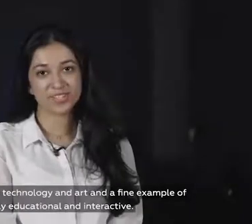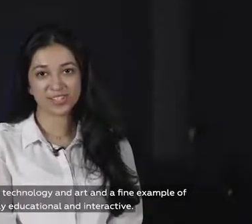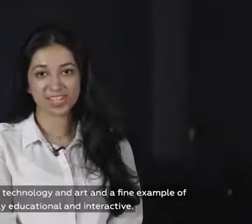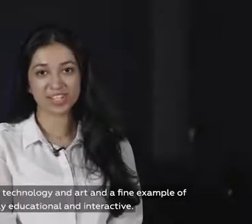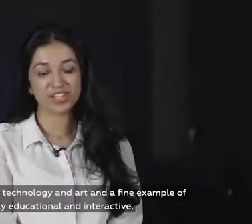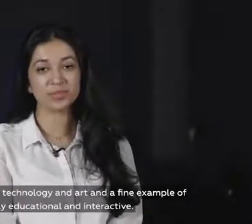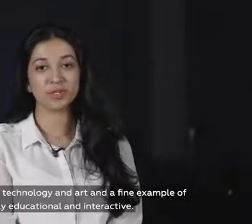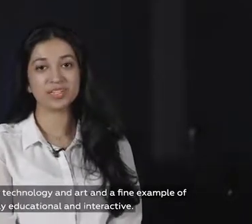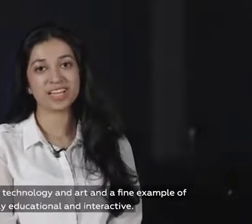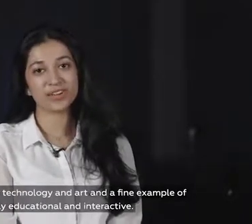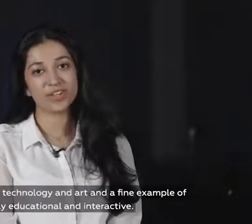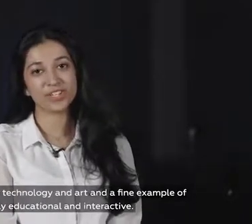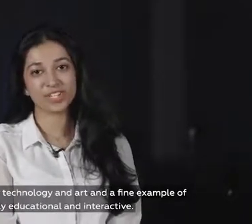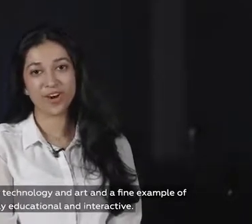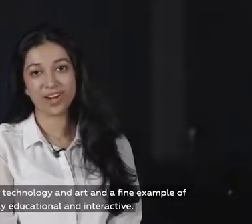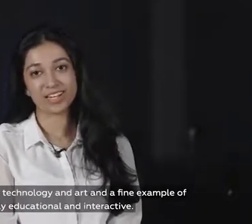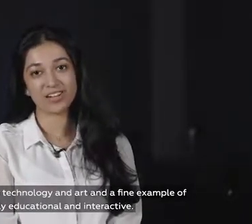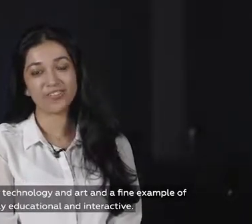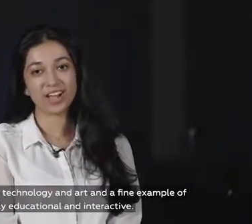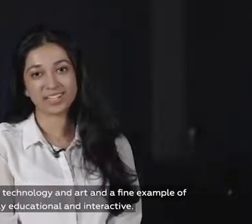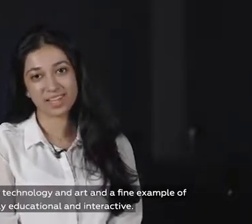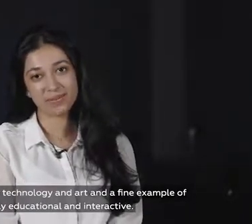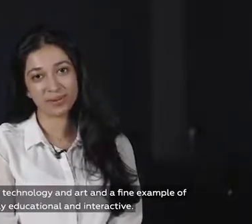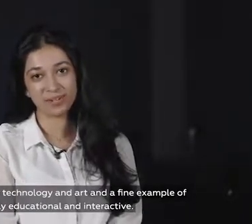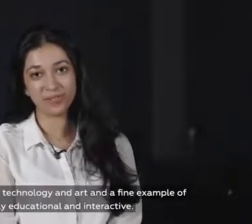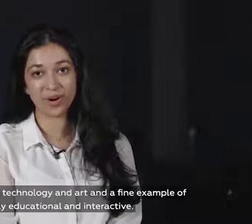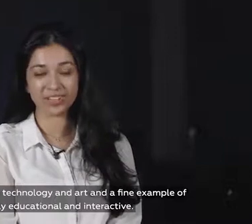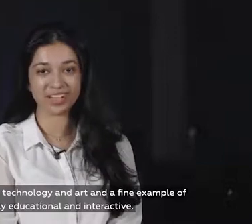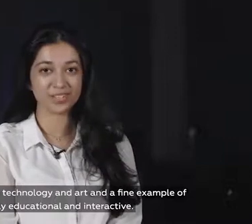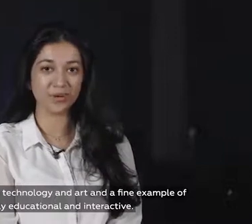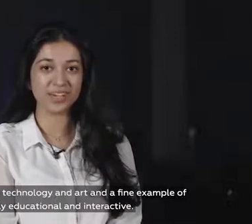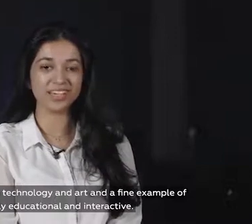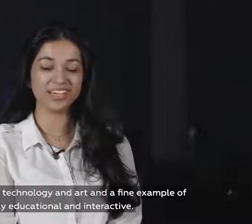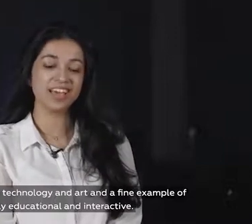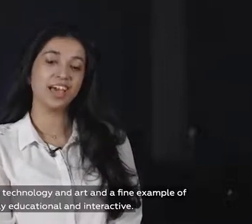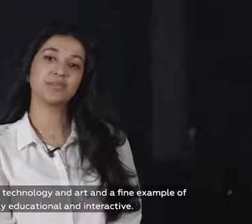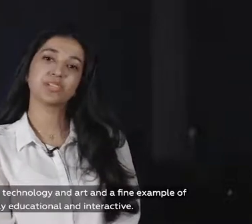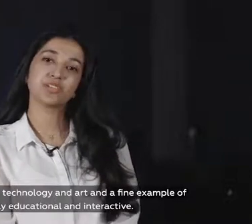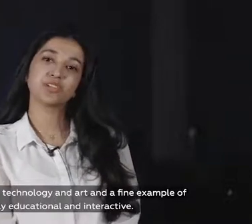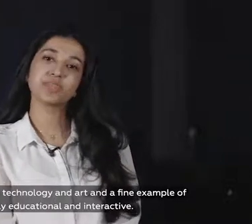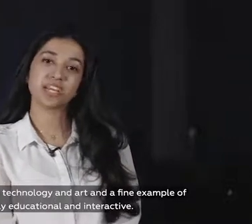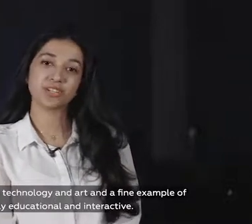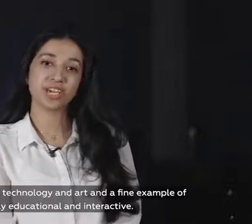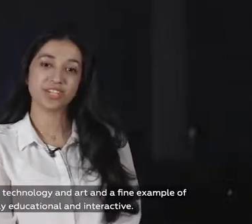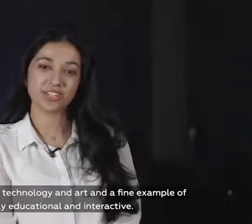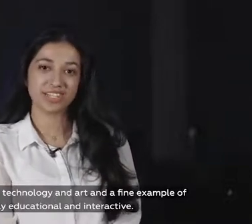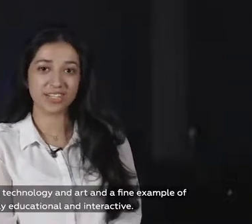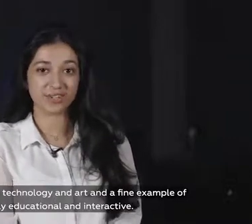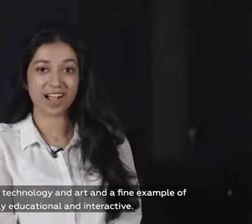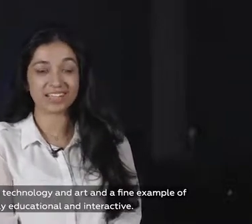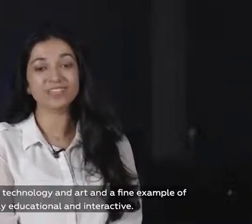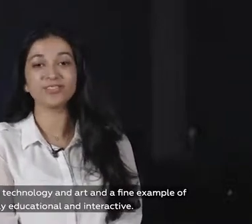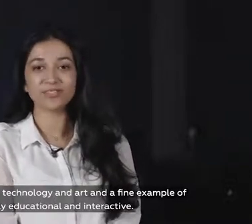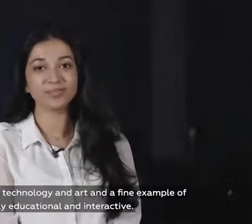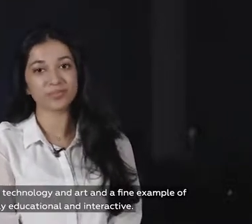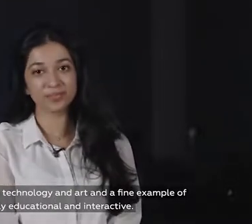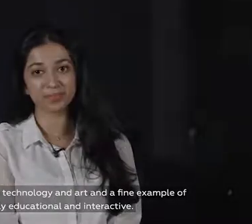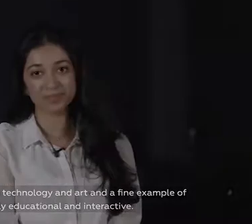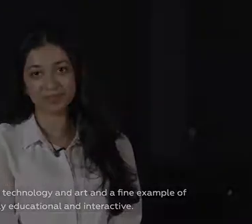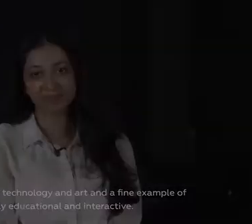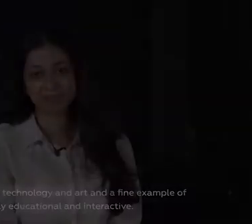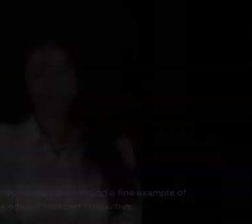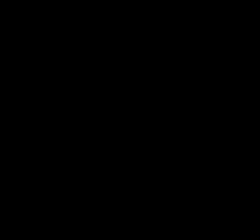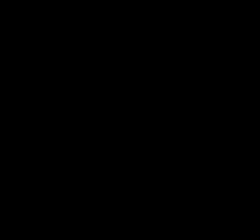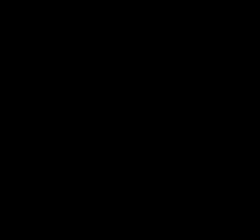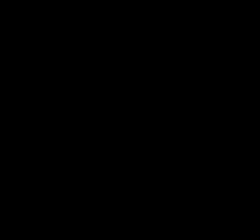incredible intersection between technology and art and a fine example of where that's going. It was extremely educational and interactive.